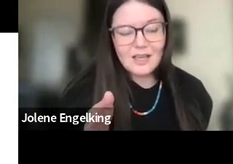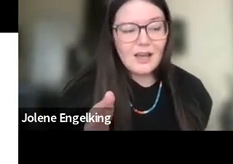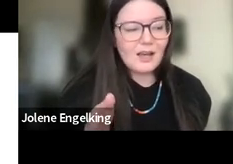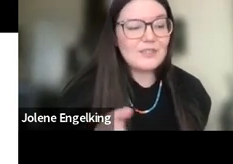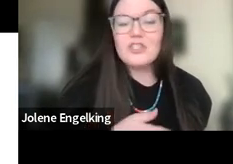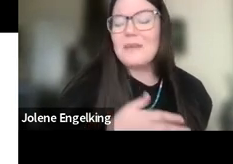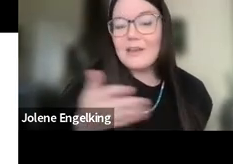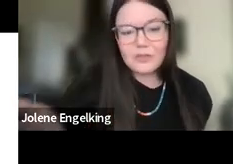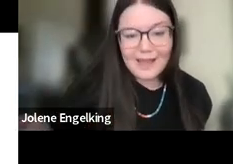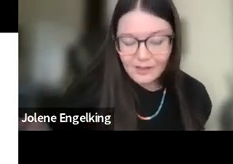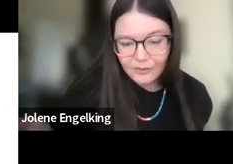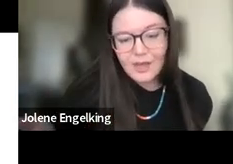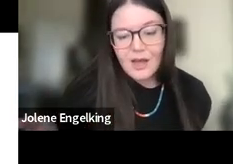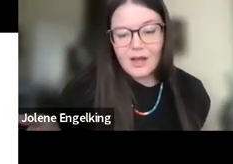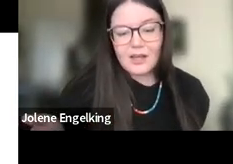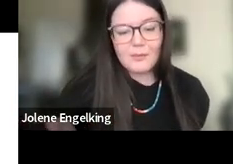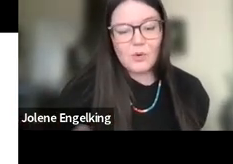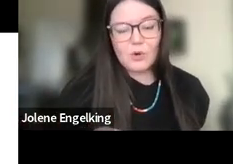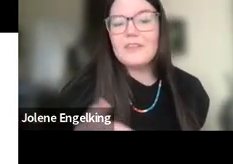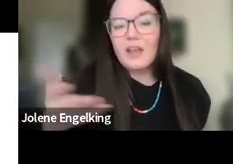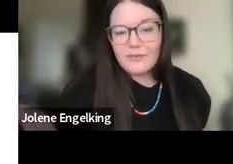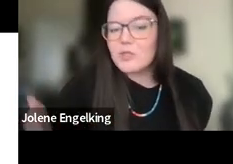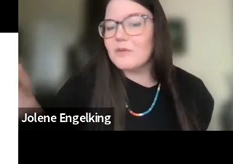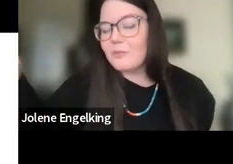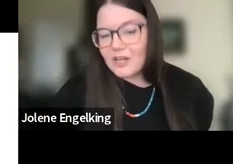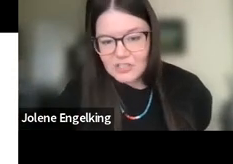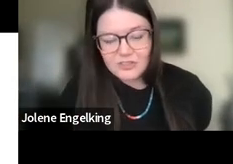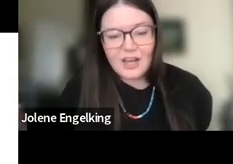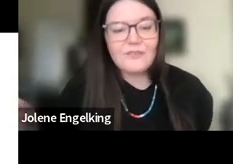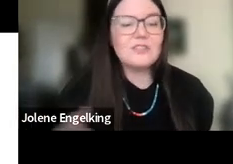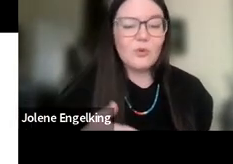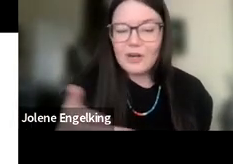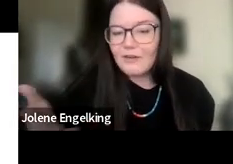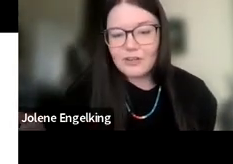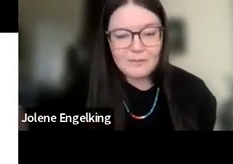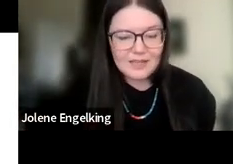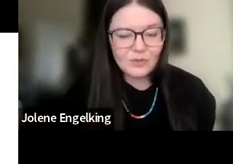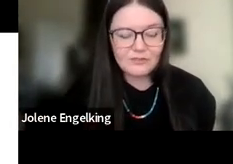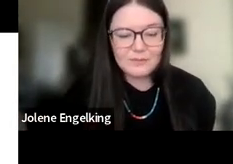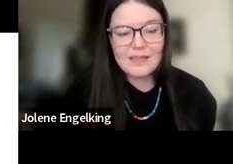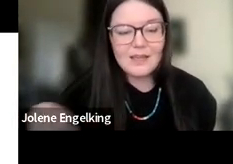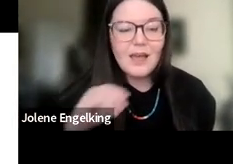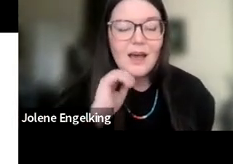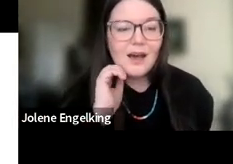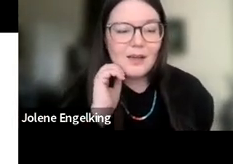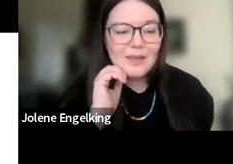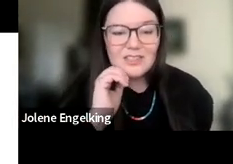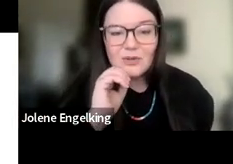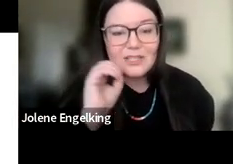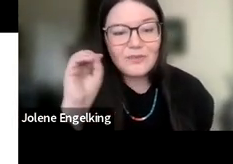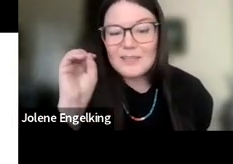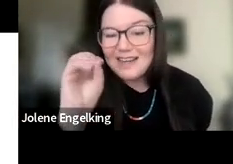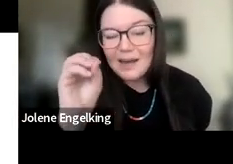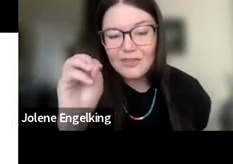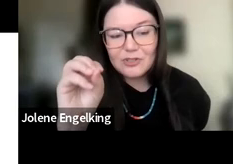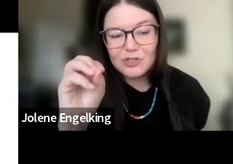agencies, such as behavioral health, or within law enforcement or the prosecutor's office, or wherever it may sort of be. And so